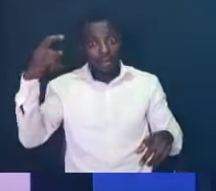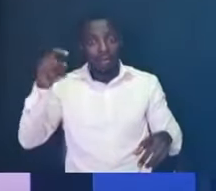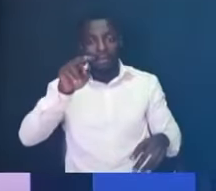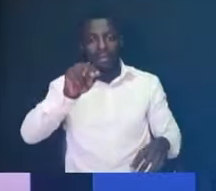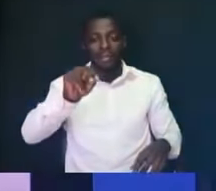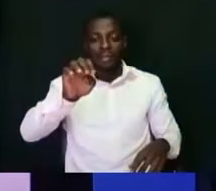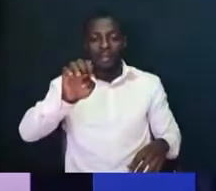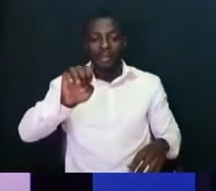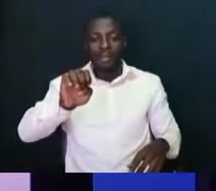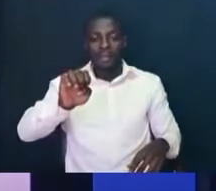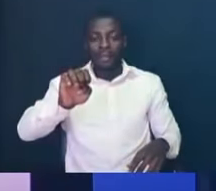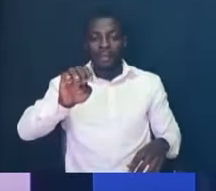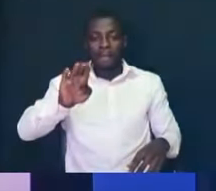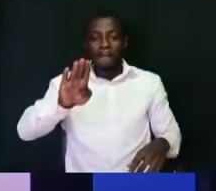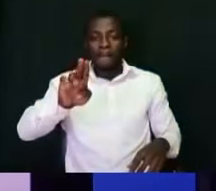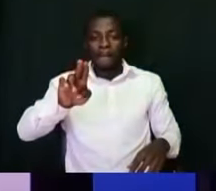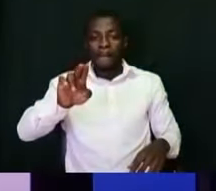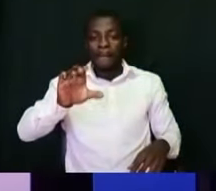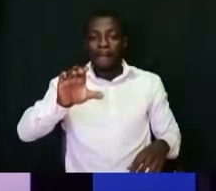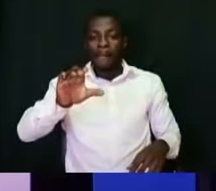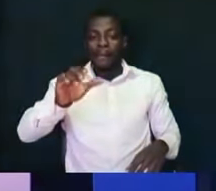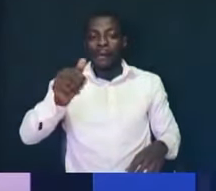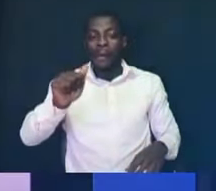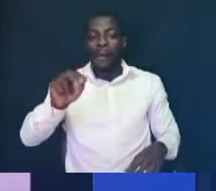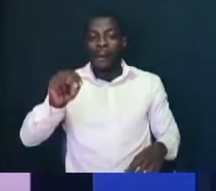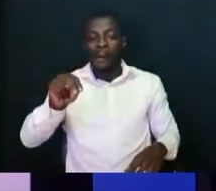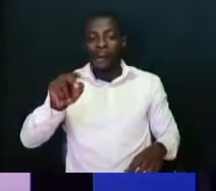Nebuchadnezzar. And listen to Daniel's conclusion